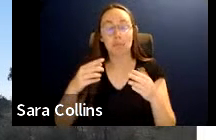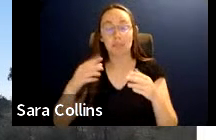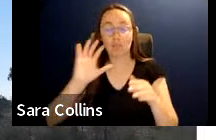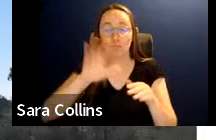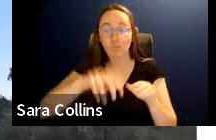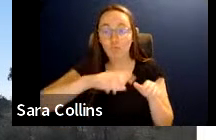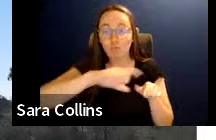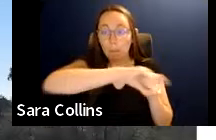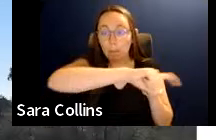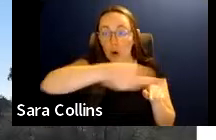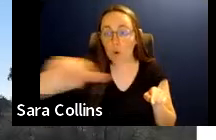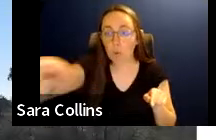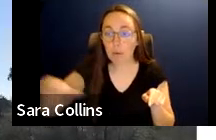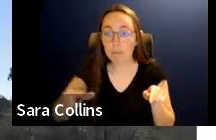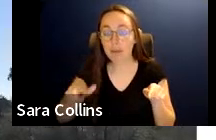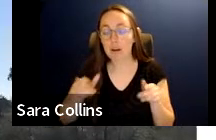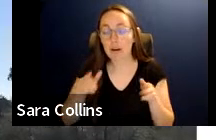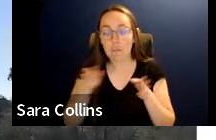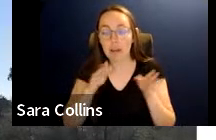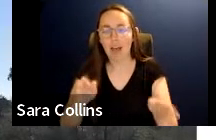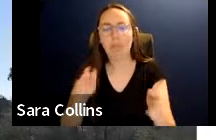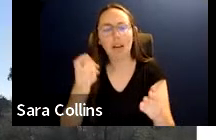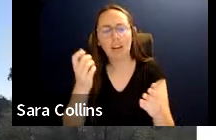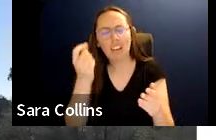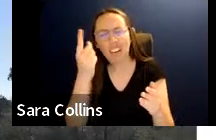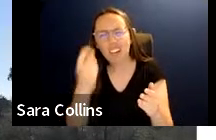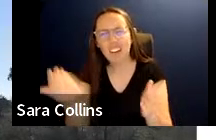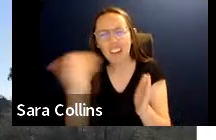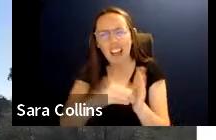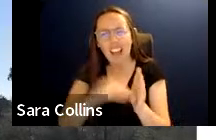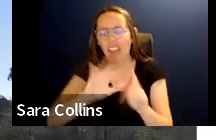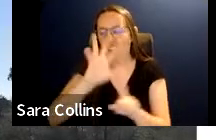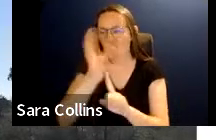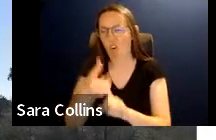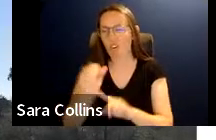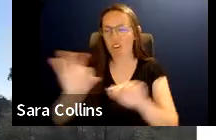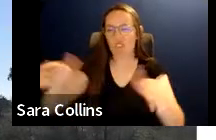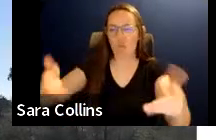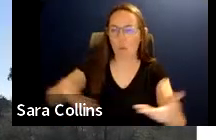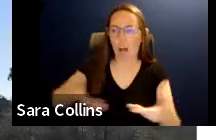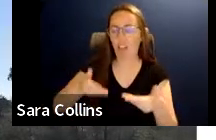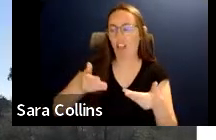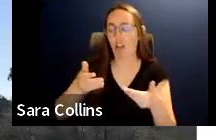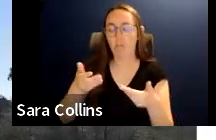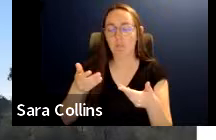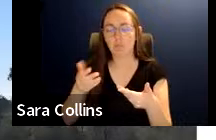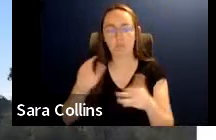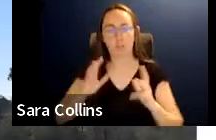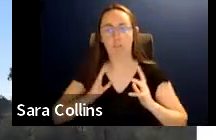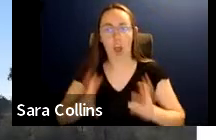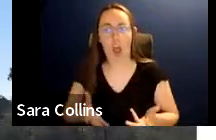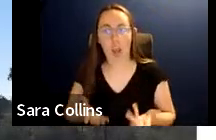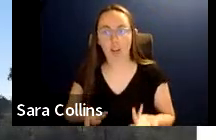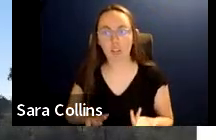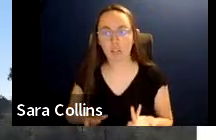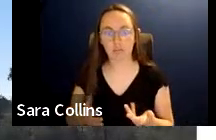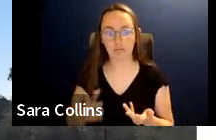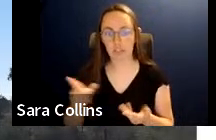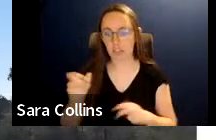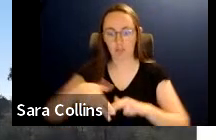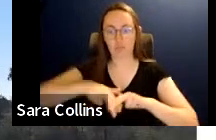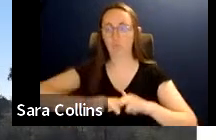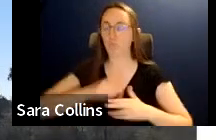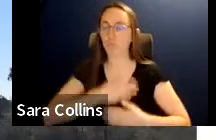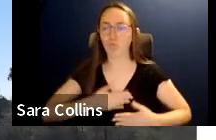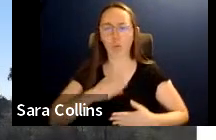welcome, the culture of tolerance that we're trying to create, it's all good. And that's his way of experiencing the farm. And we're thrilled about that.